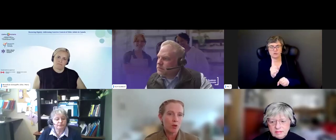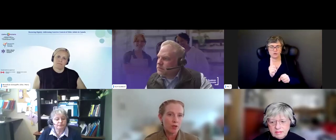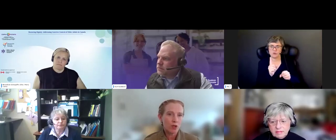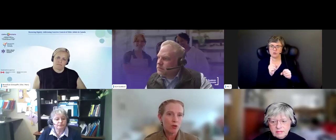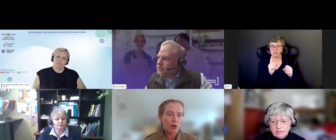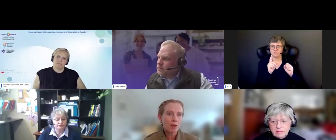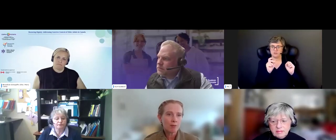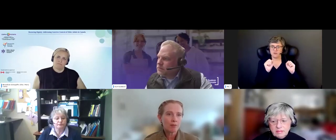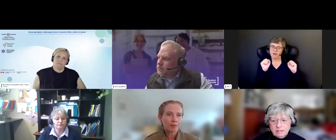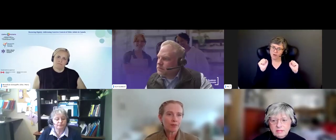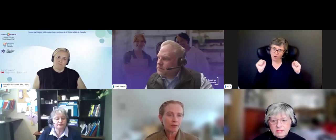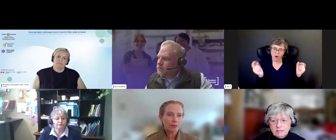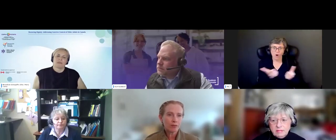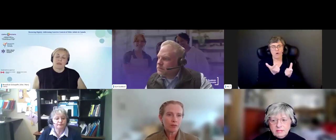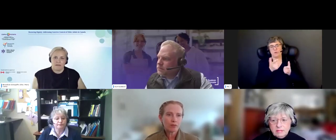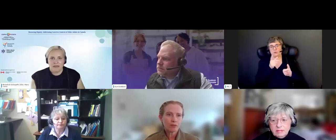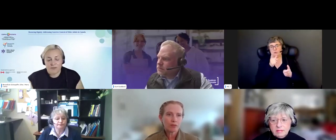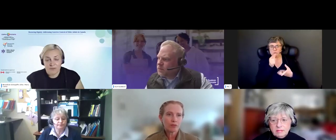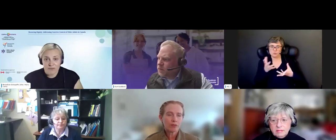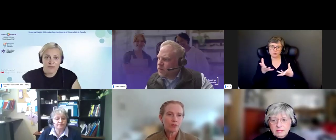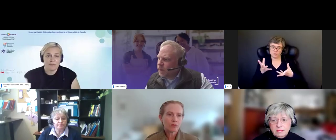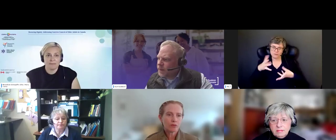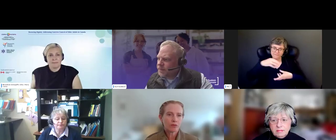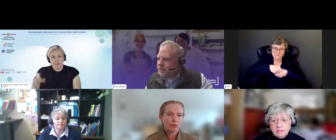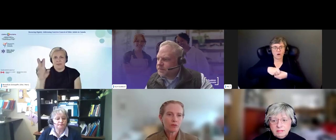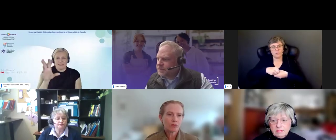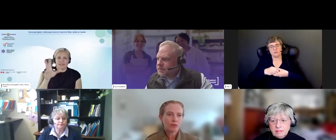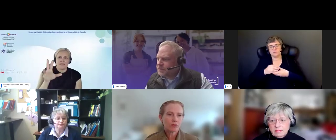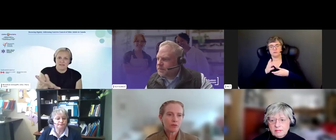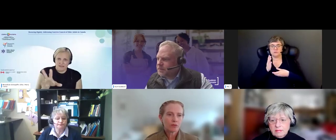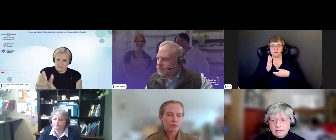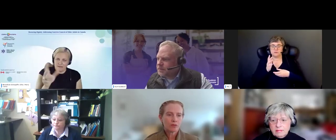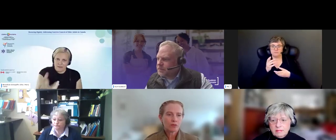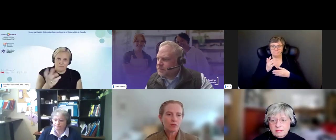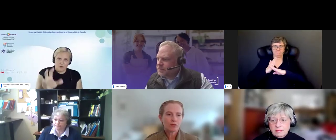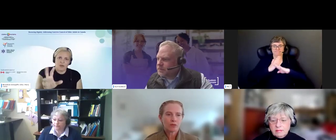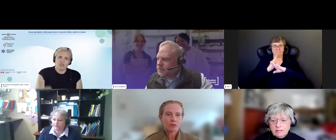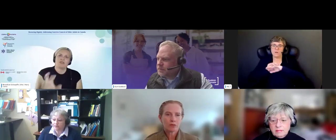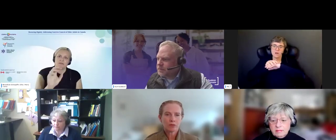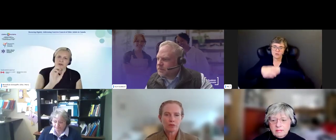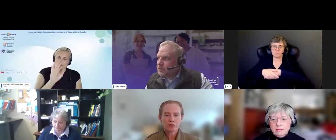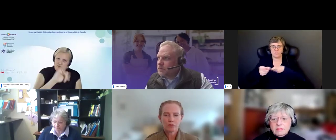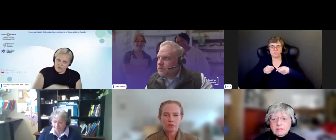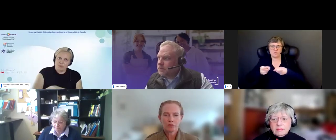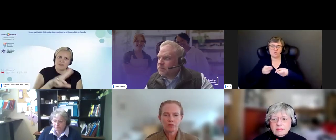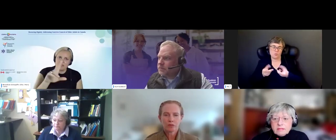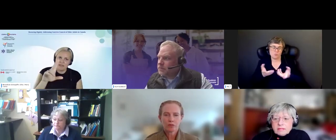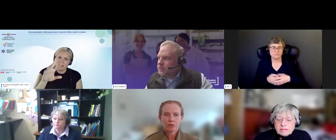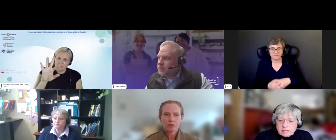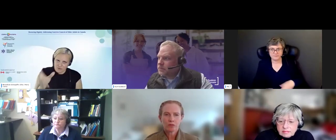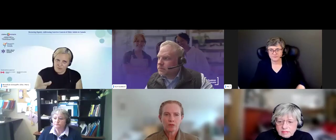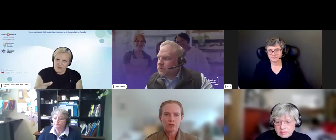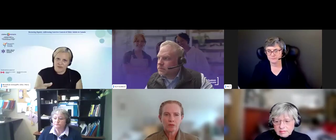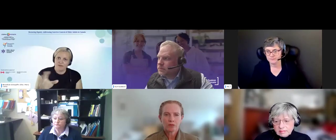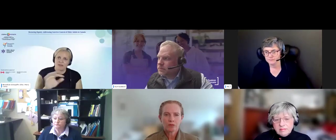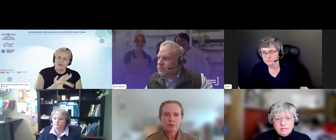subject to coercive control. Thank you so much. So let's stay on that question of disability